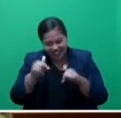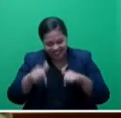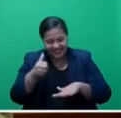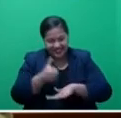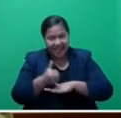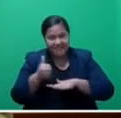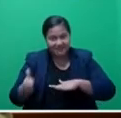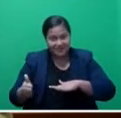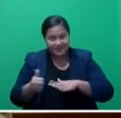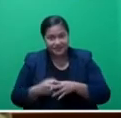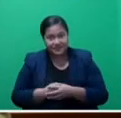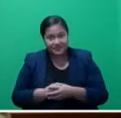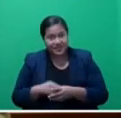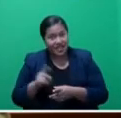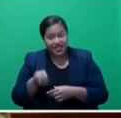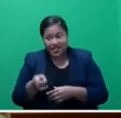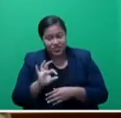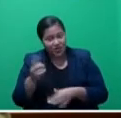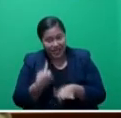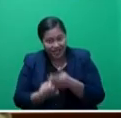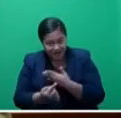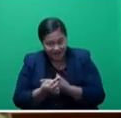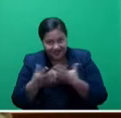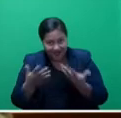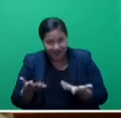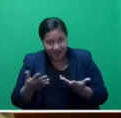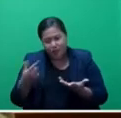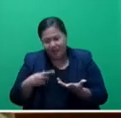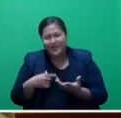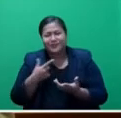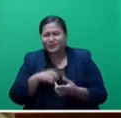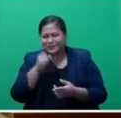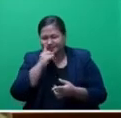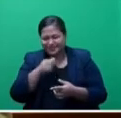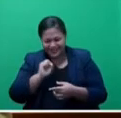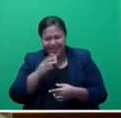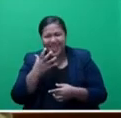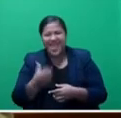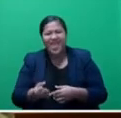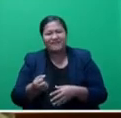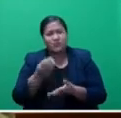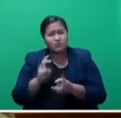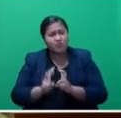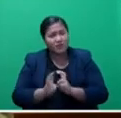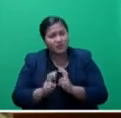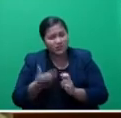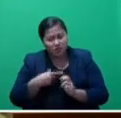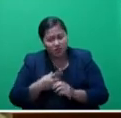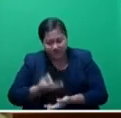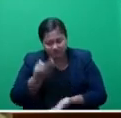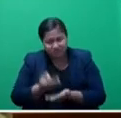now, as the rural government stations will still face a number of problems due to paucity of funding and the red